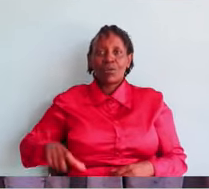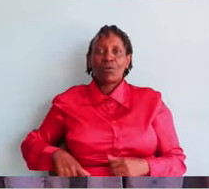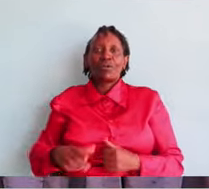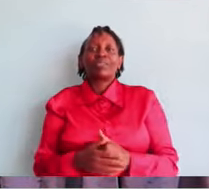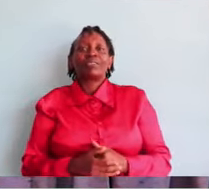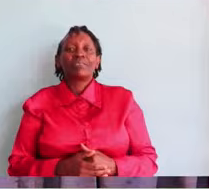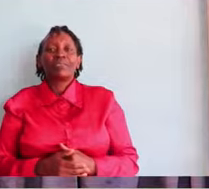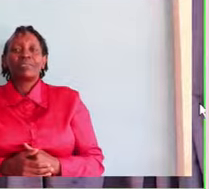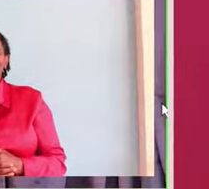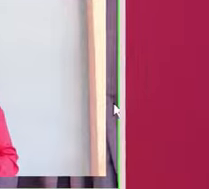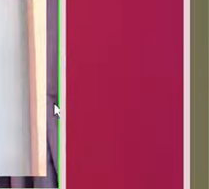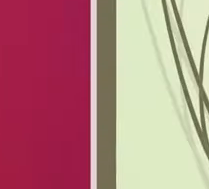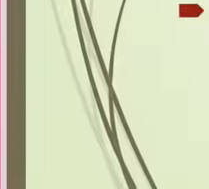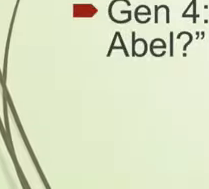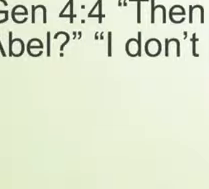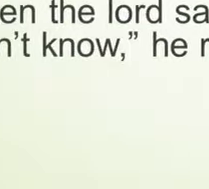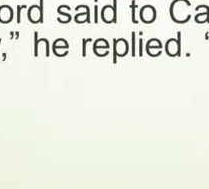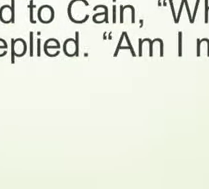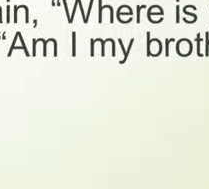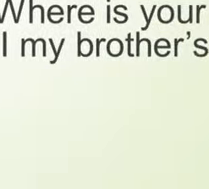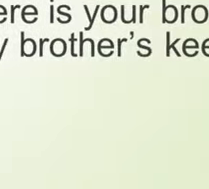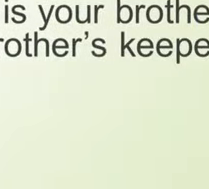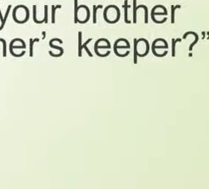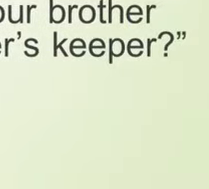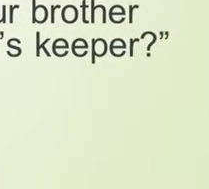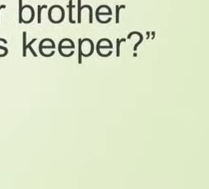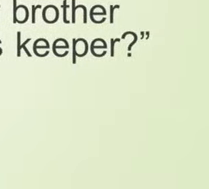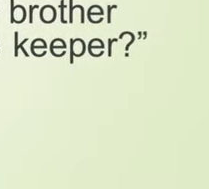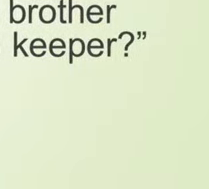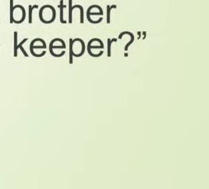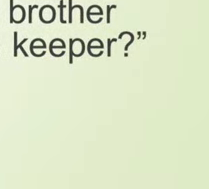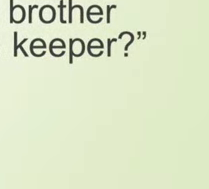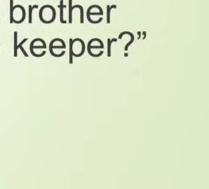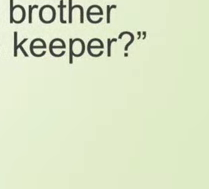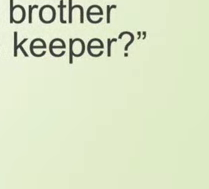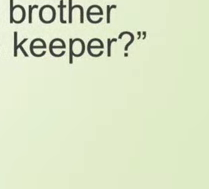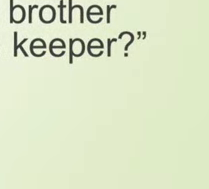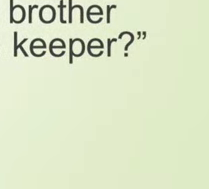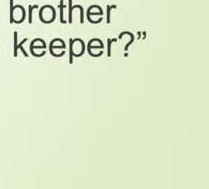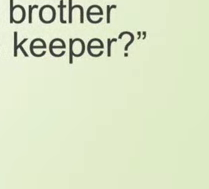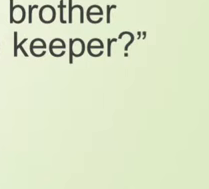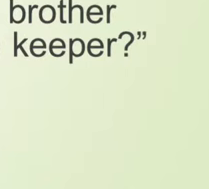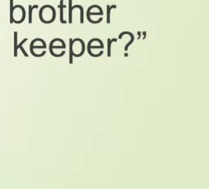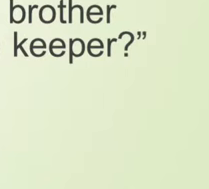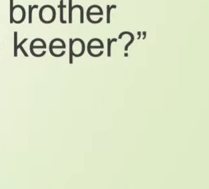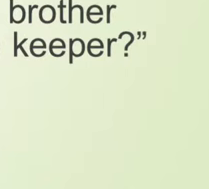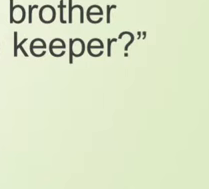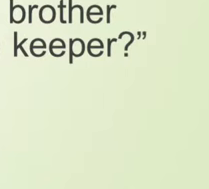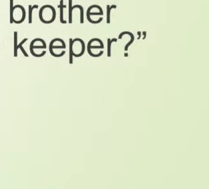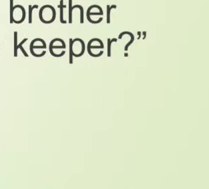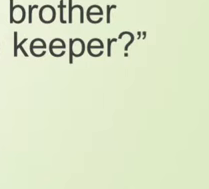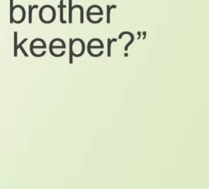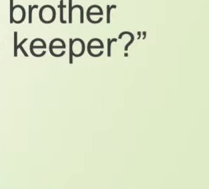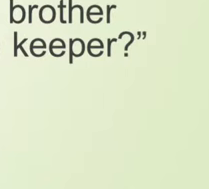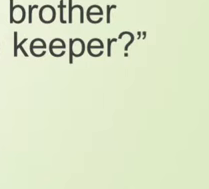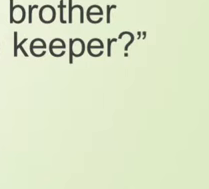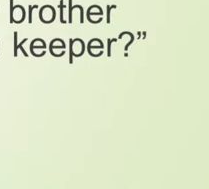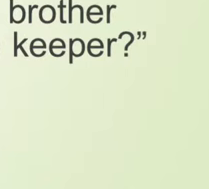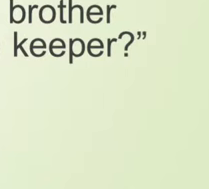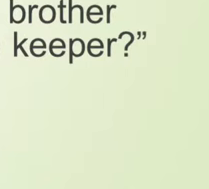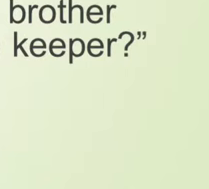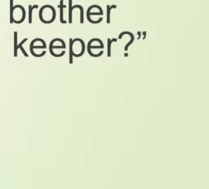garden. But the Lord God called to the man, 'Where are you?' He answered, 'I heard you in